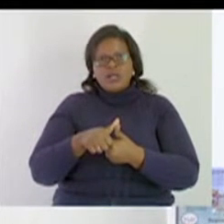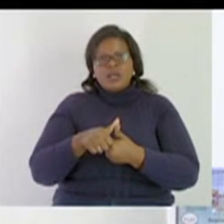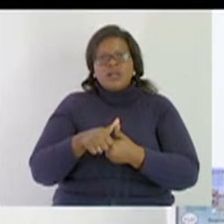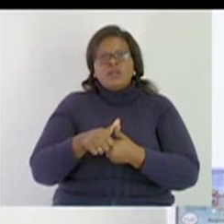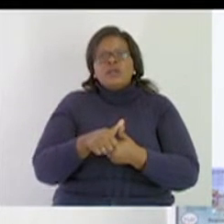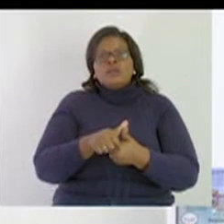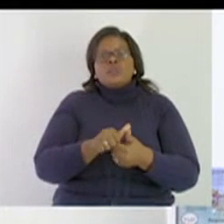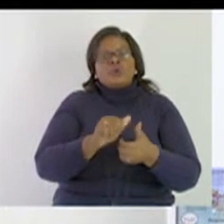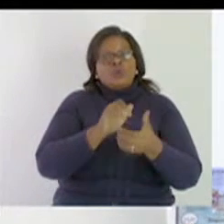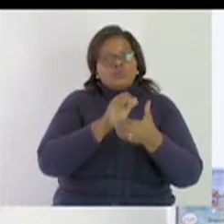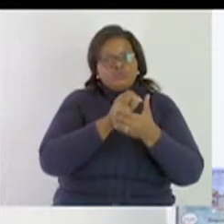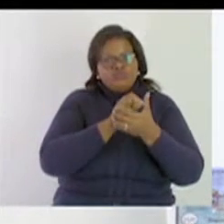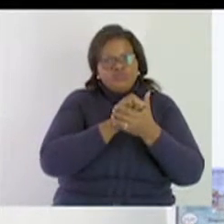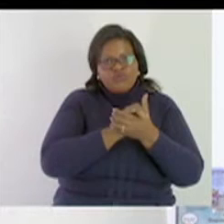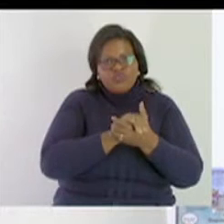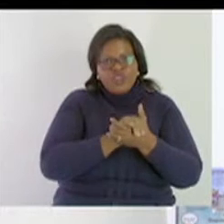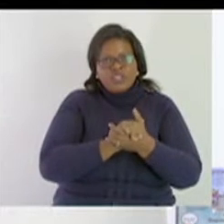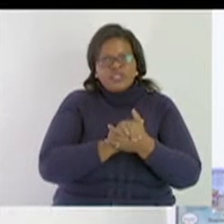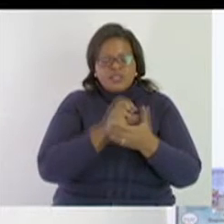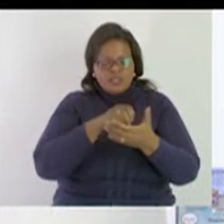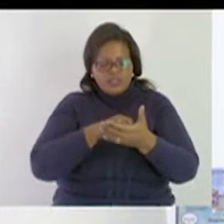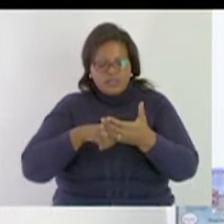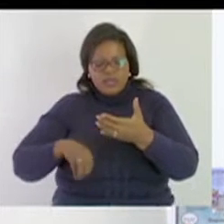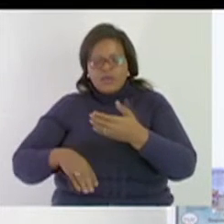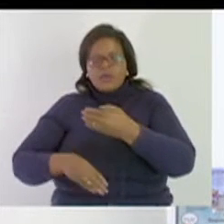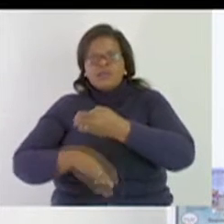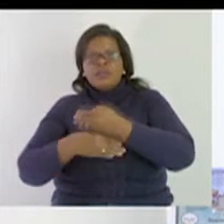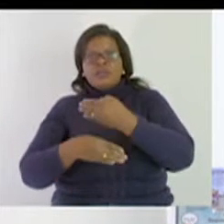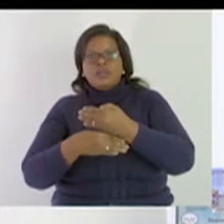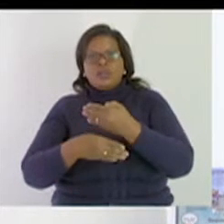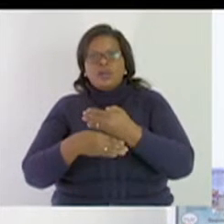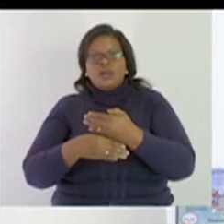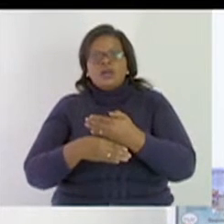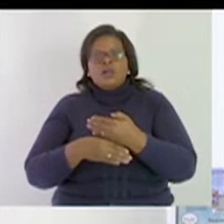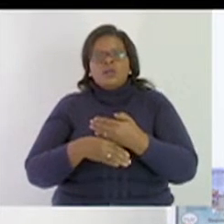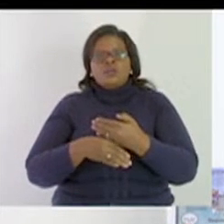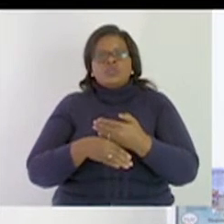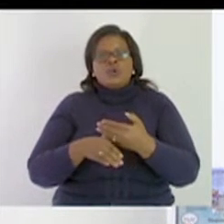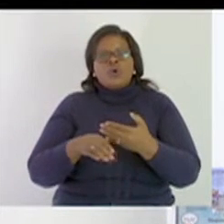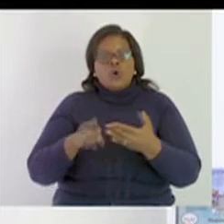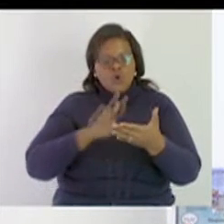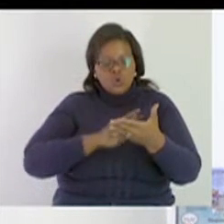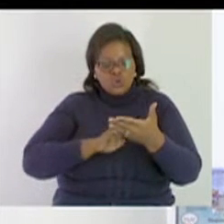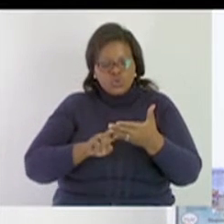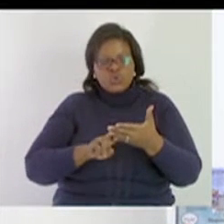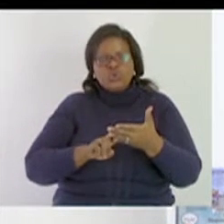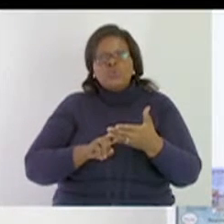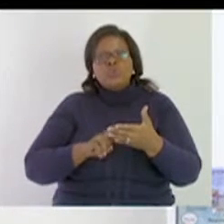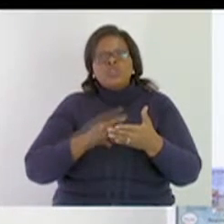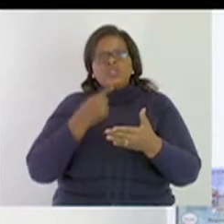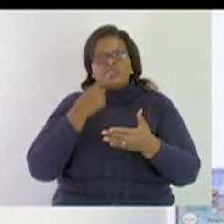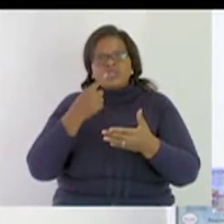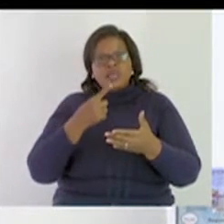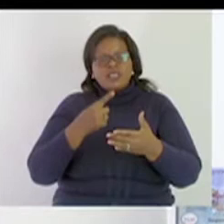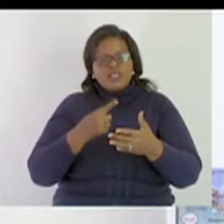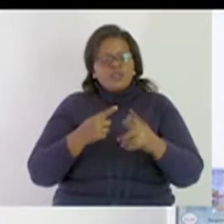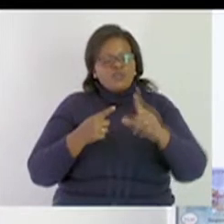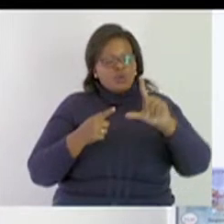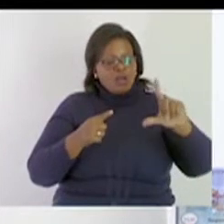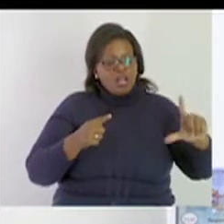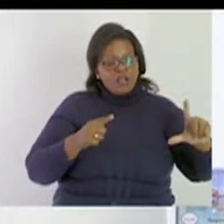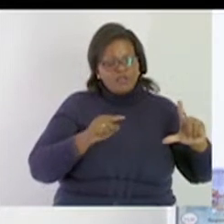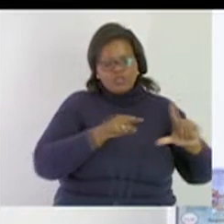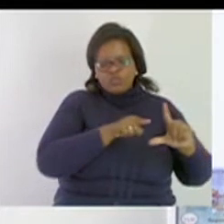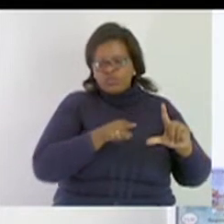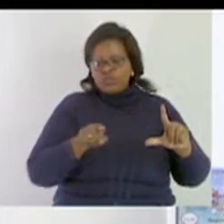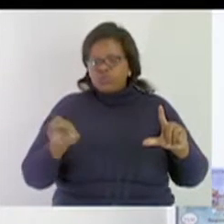friends. They go together, but we work from left to right, meaning the one